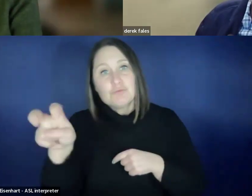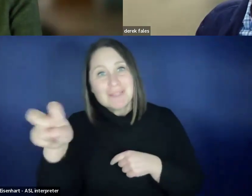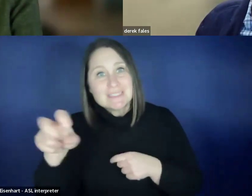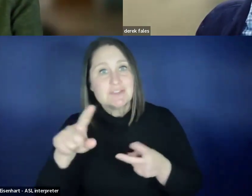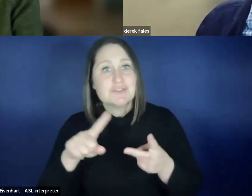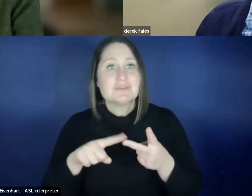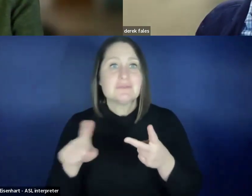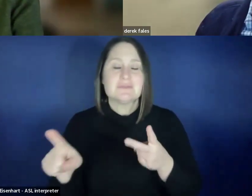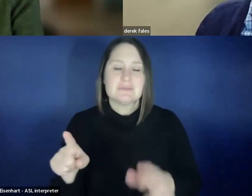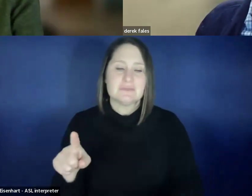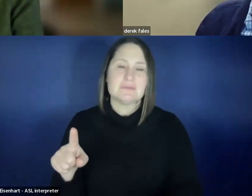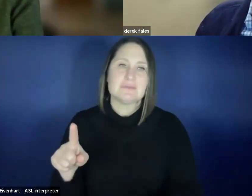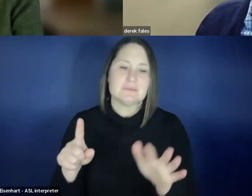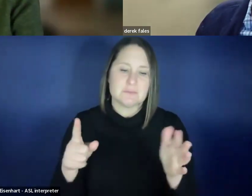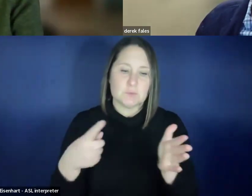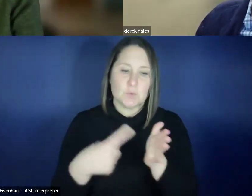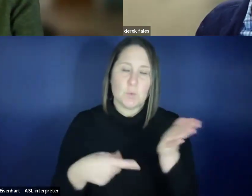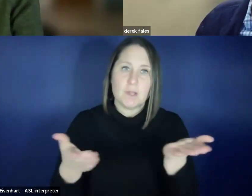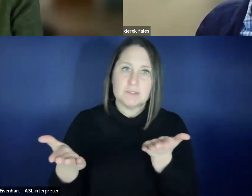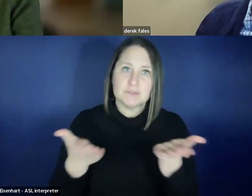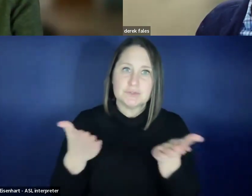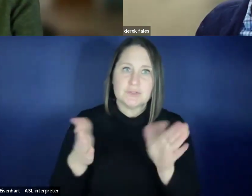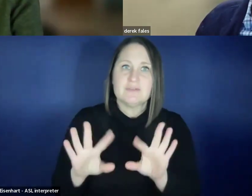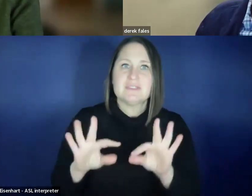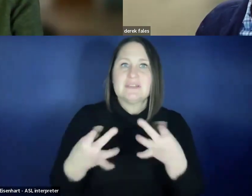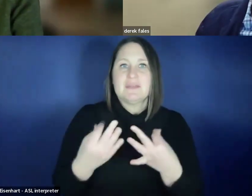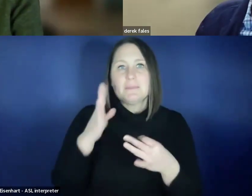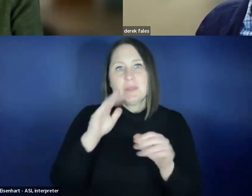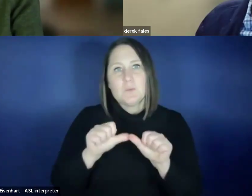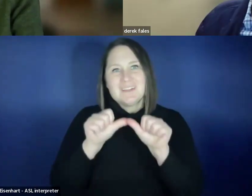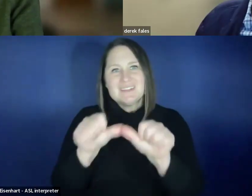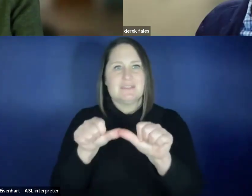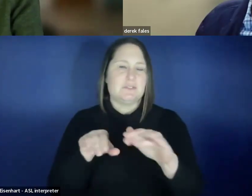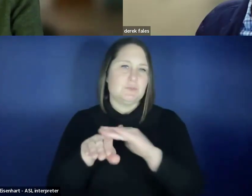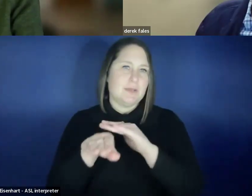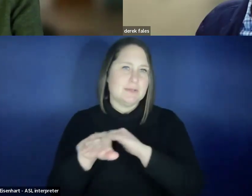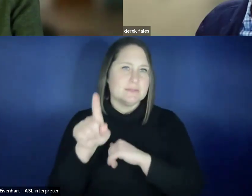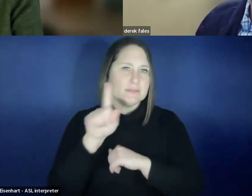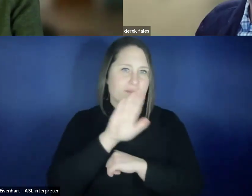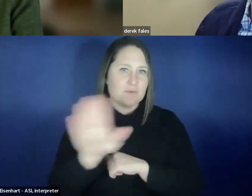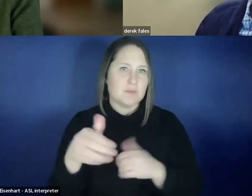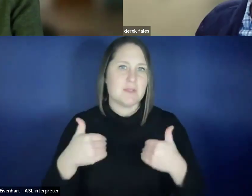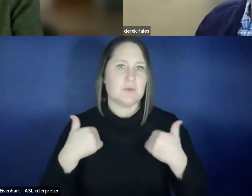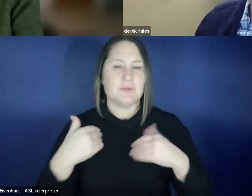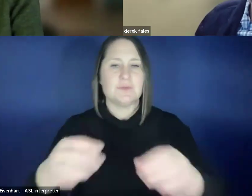and how or what services the family will continue to access for their youth.